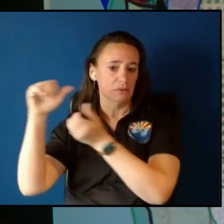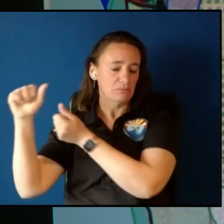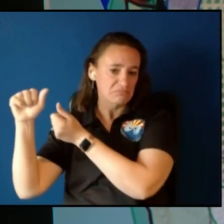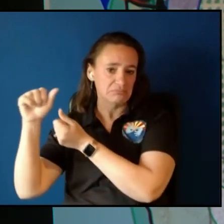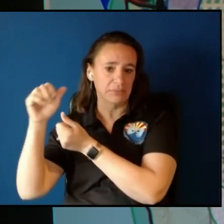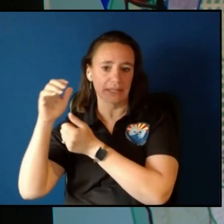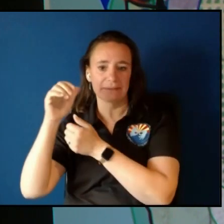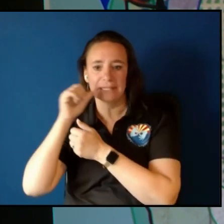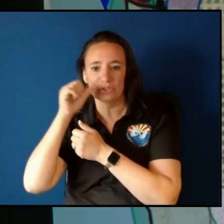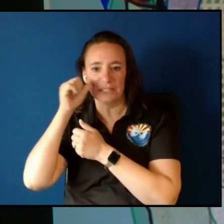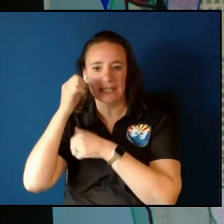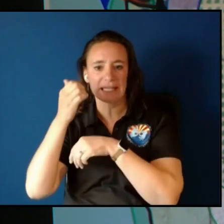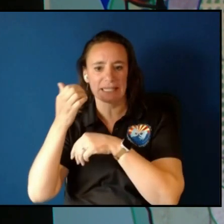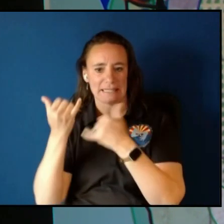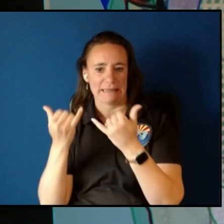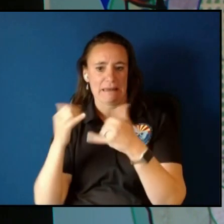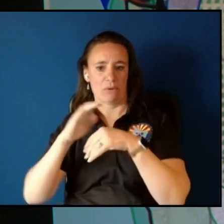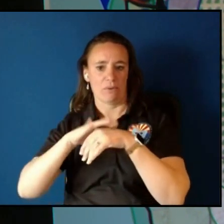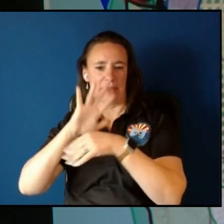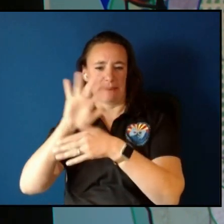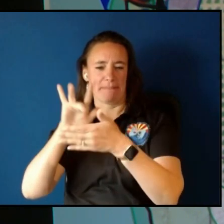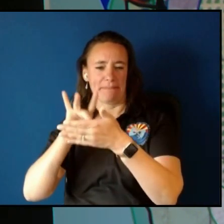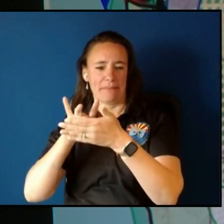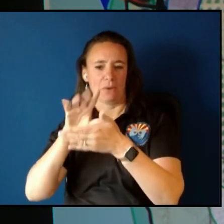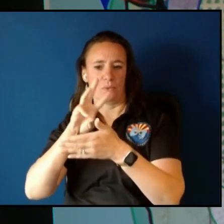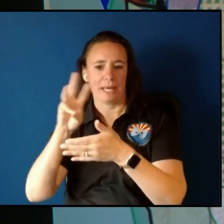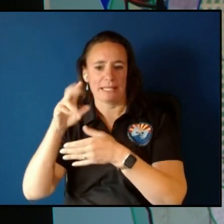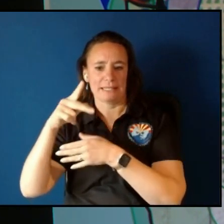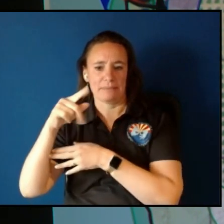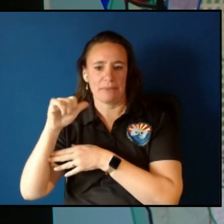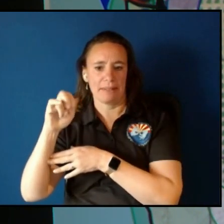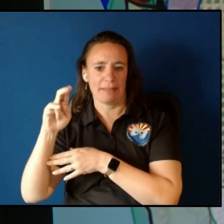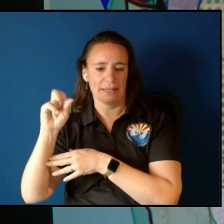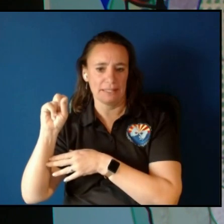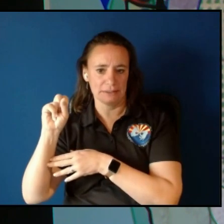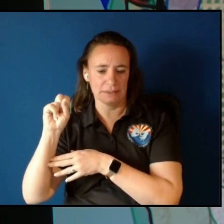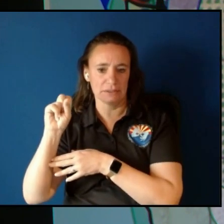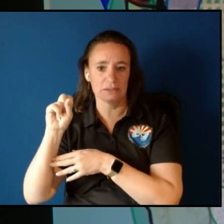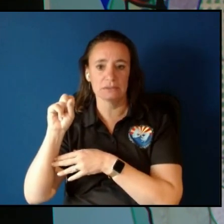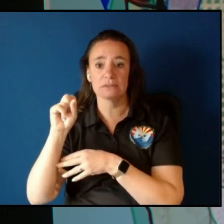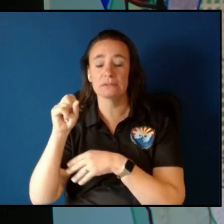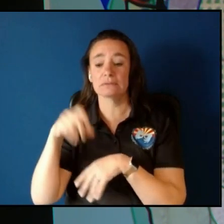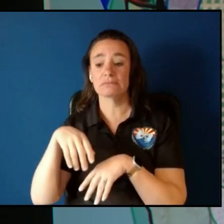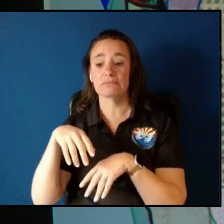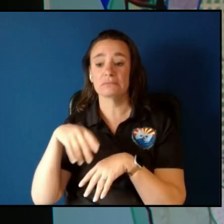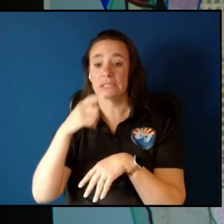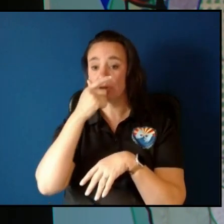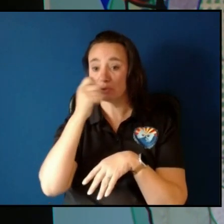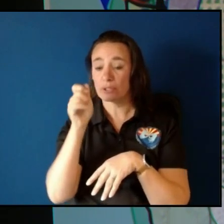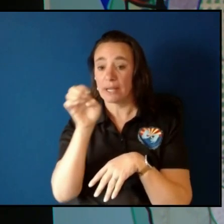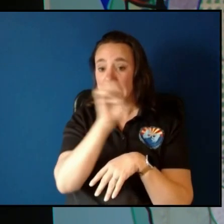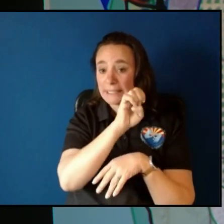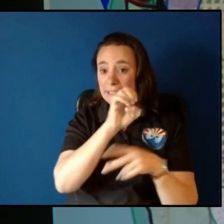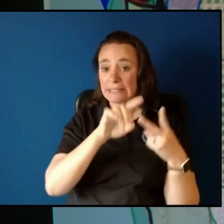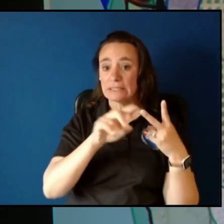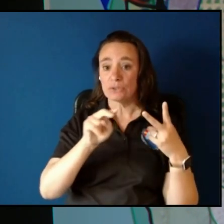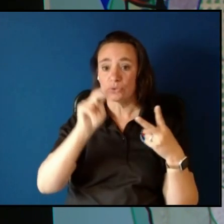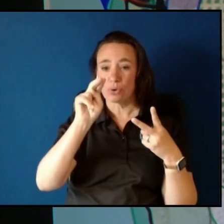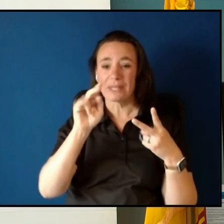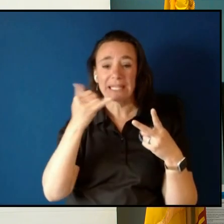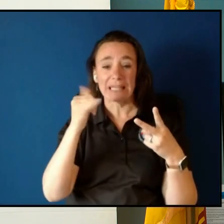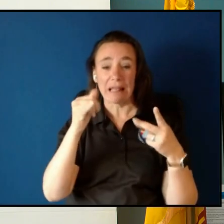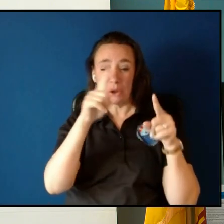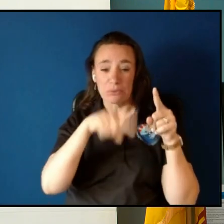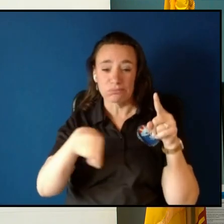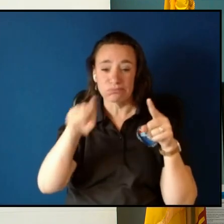plain states of the United States. And a couple of areas of interest just to our east and our north is this area of Yellow Hatch. That's where we think